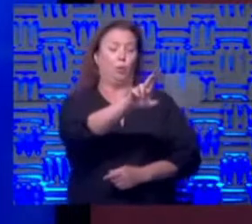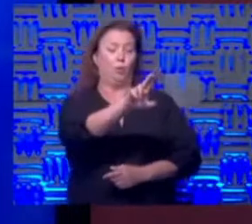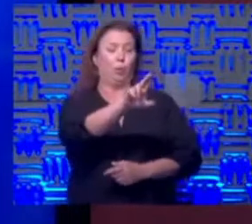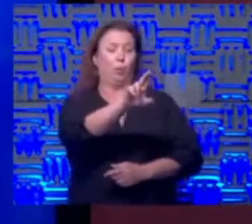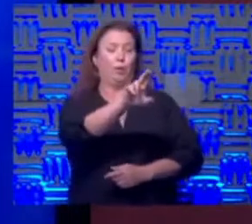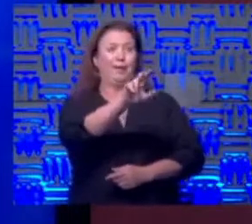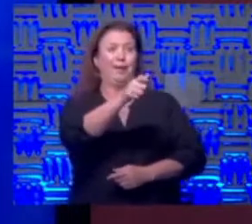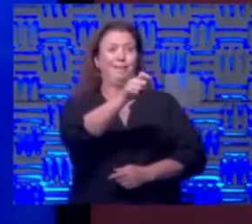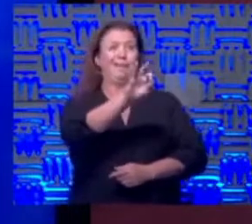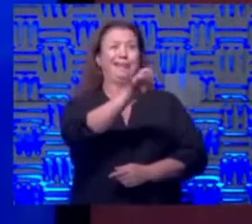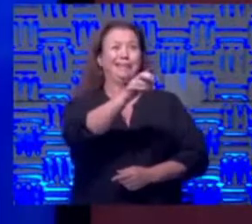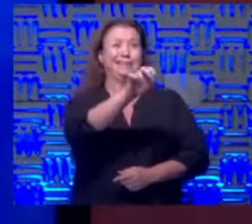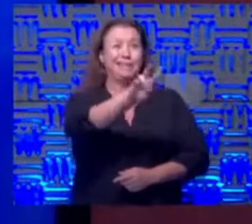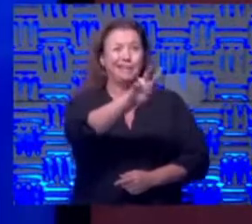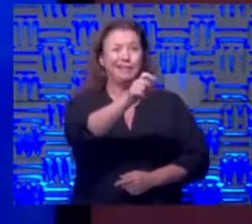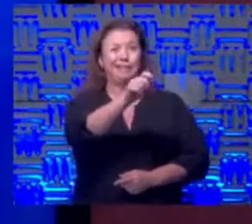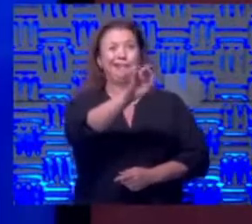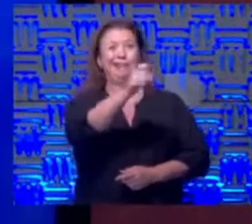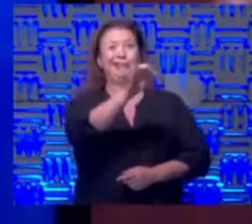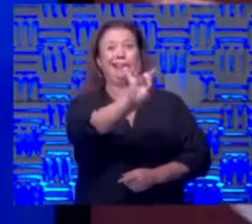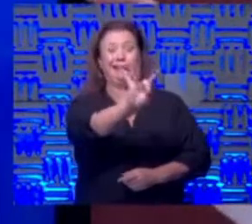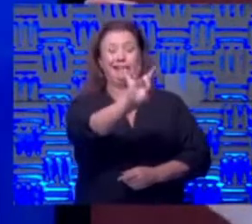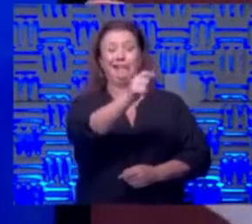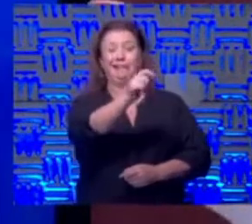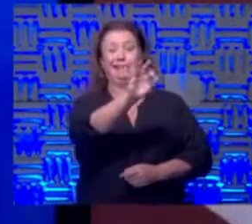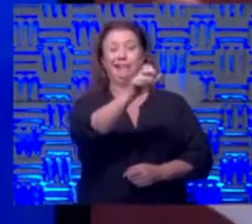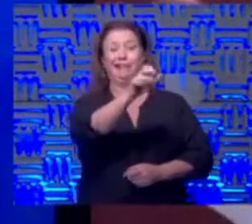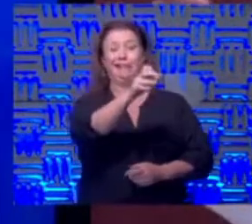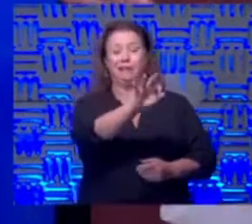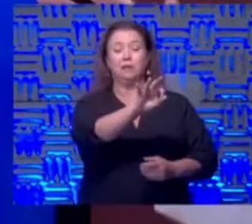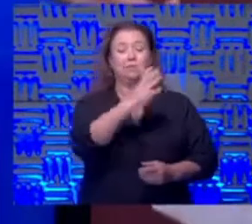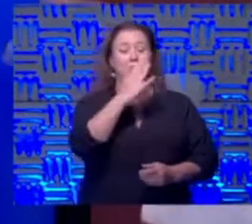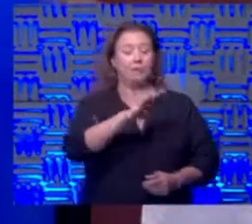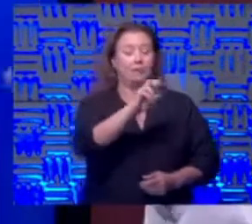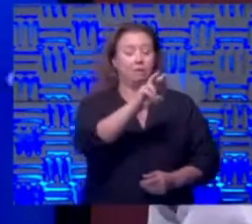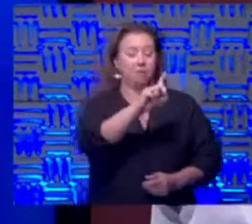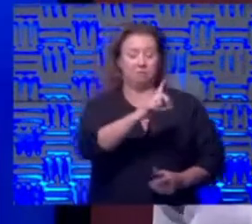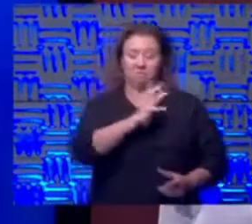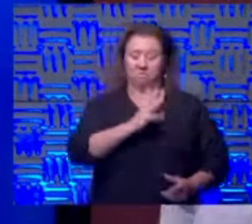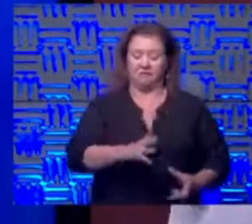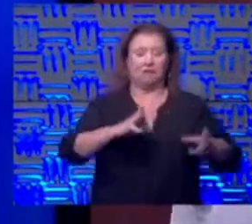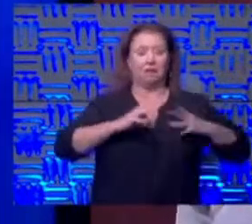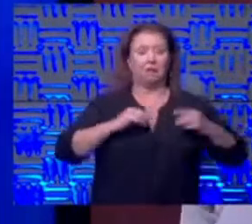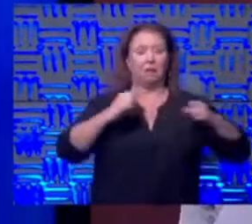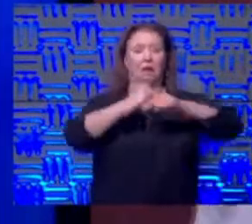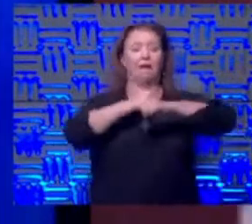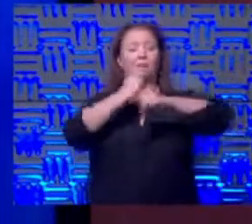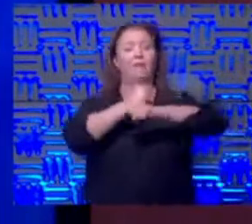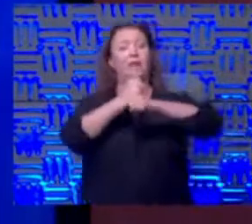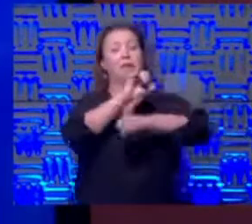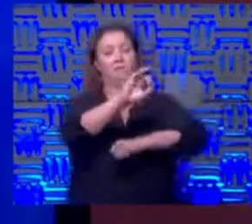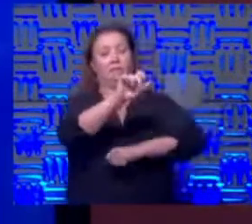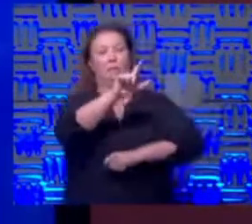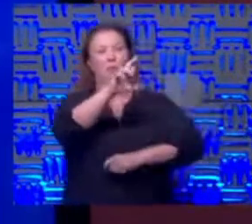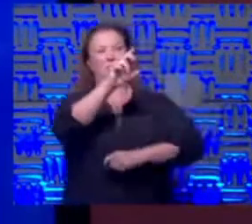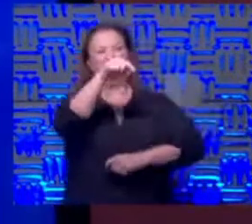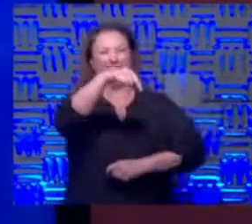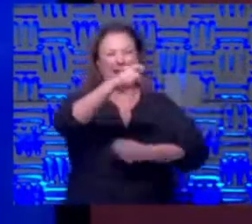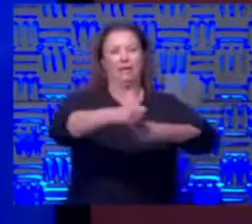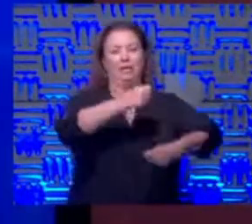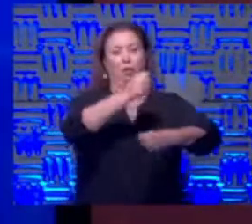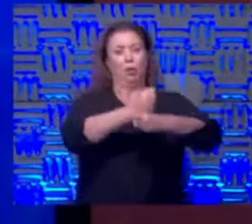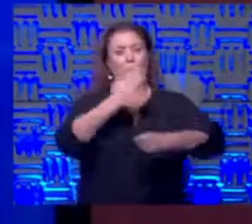epidemic of 1917 and 1918 was as bad as COVID, you know what? Okay, that's a pretty good fight. We can go after that one. That may be true.